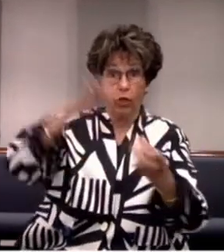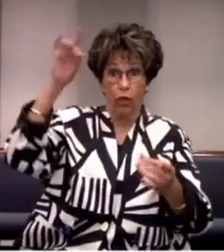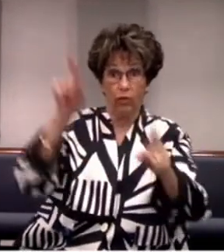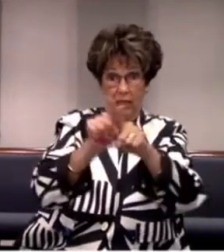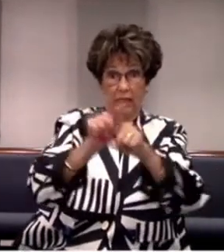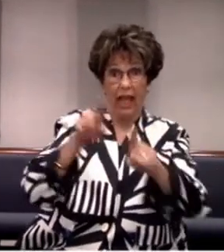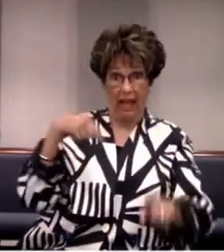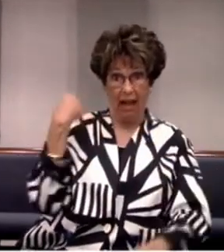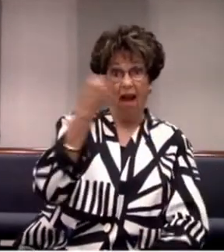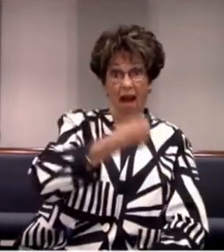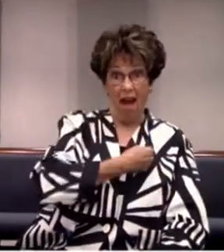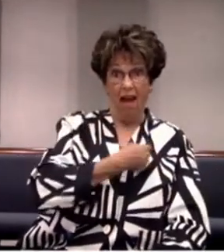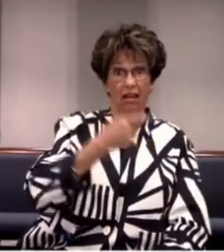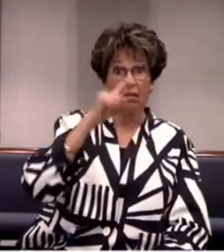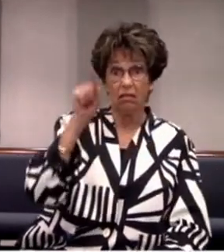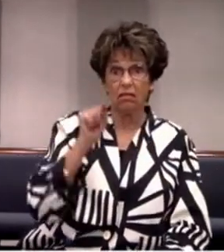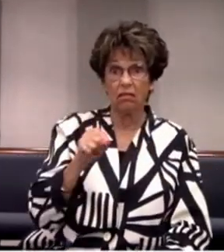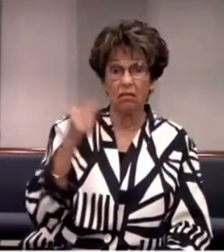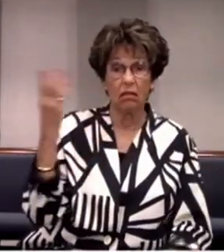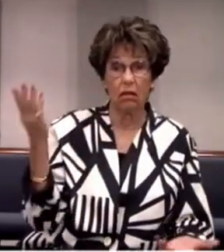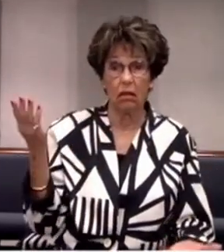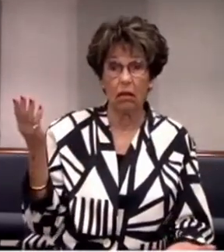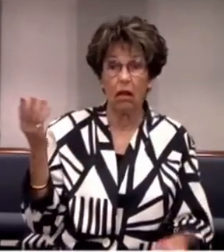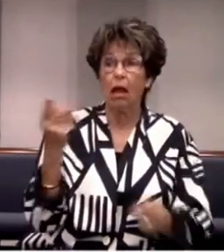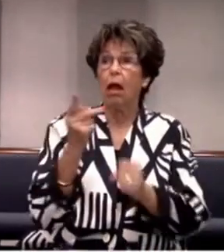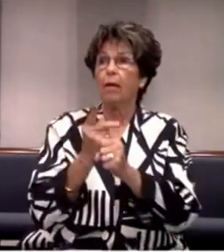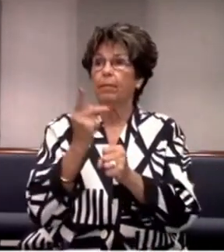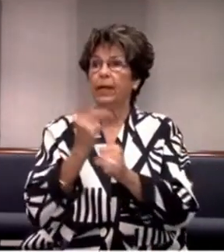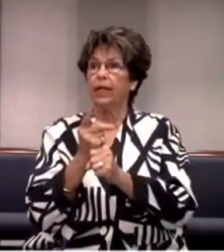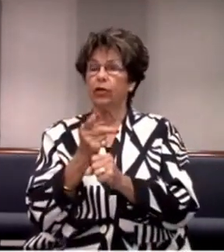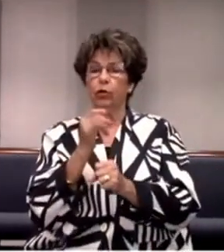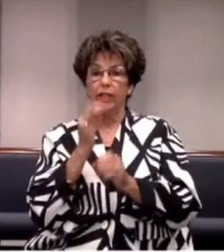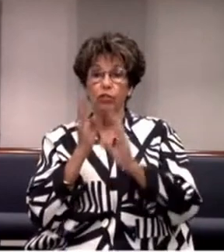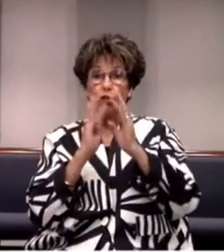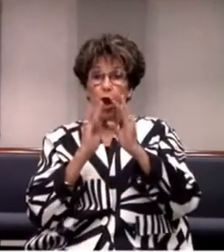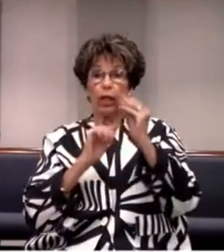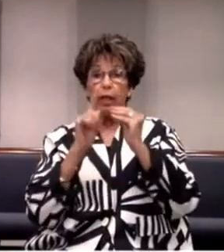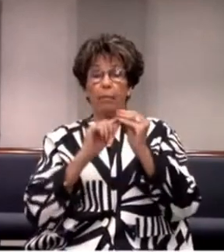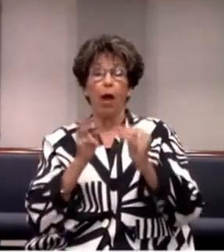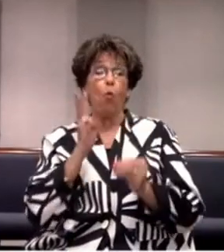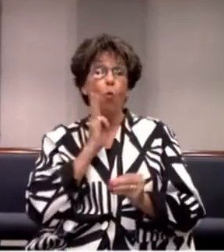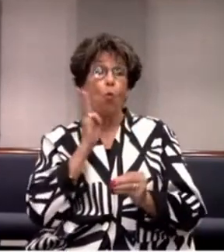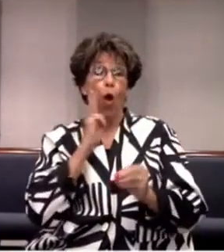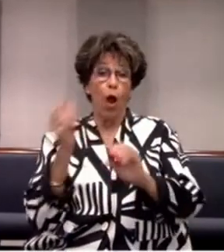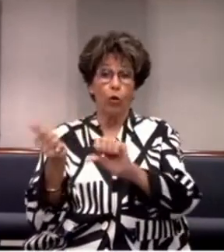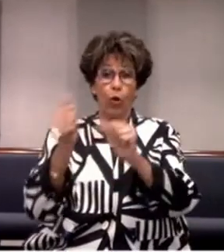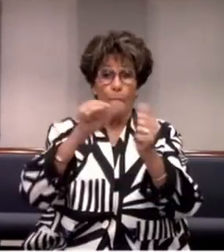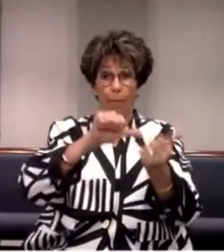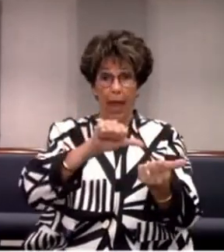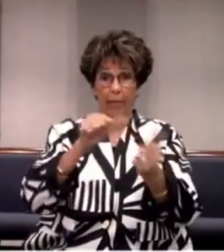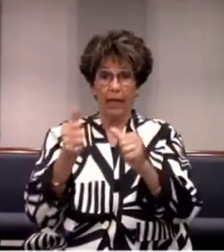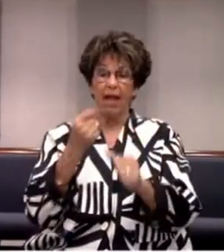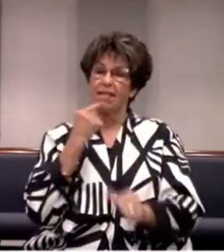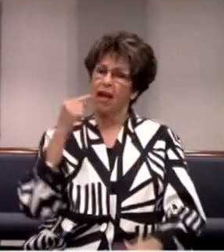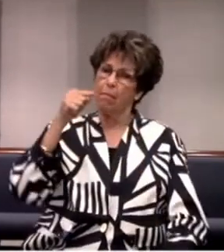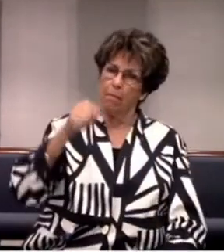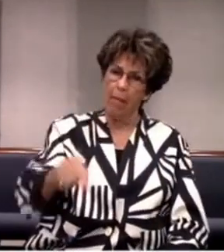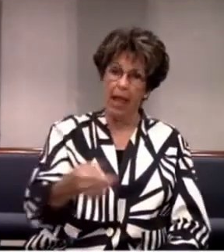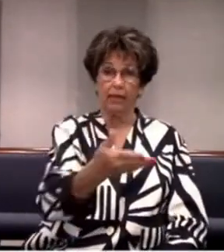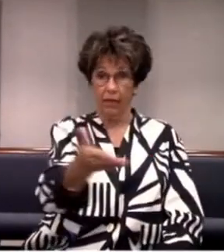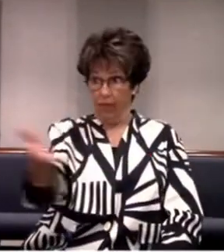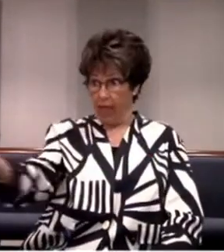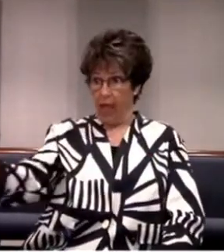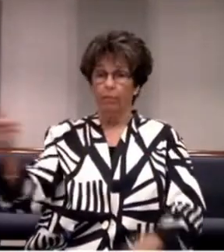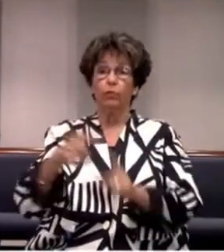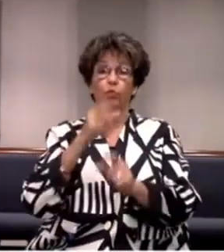verse 47, Peter is bringing up water baptism, and he commanded them to be baptized in